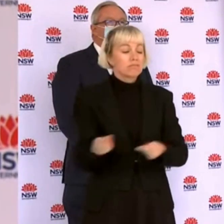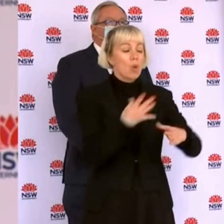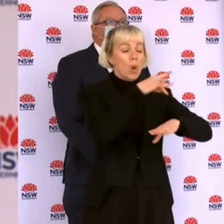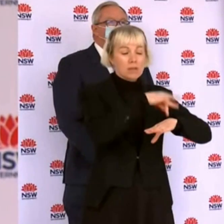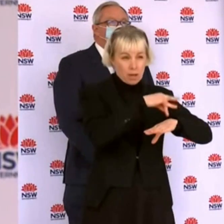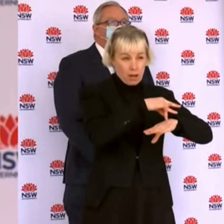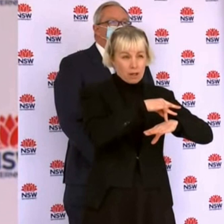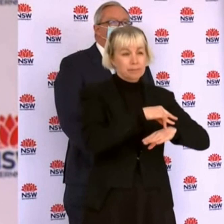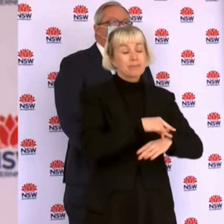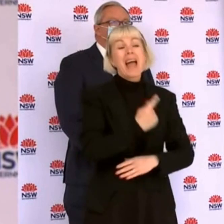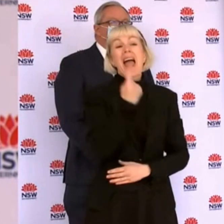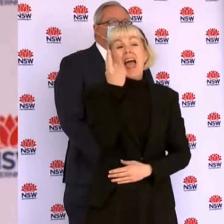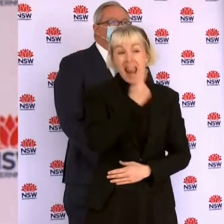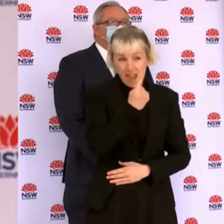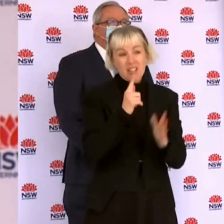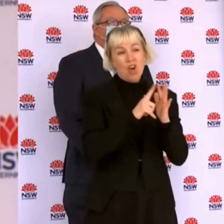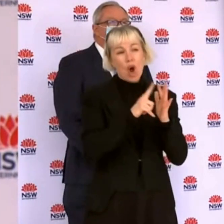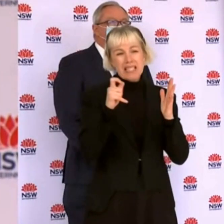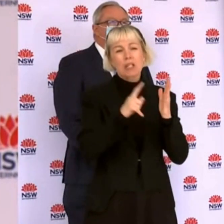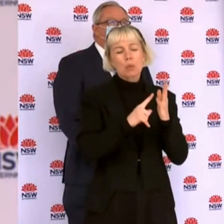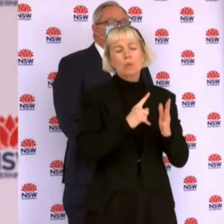ICU, 3 of whom are ventilated.